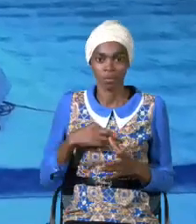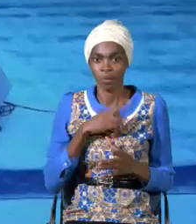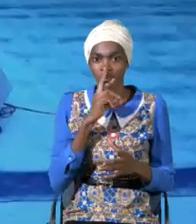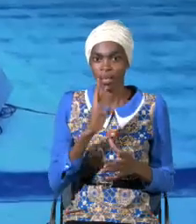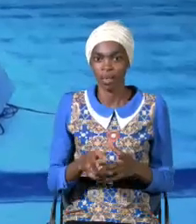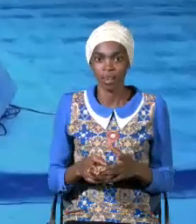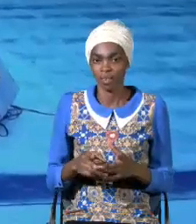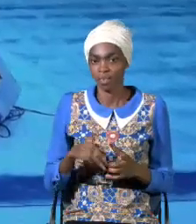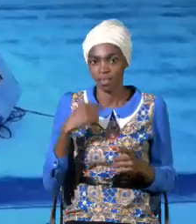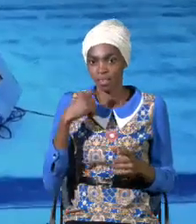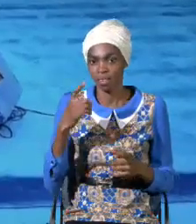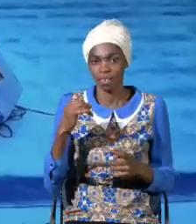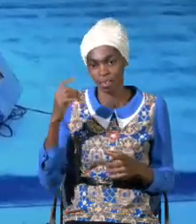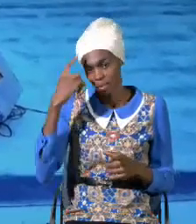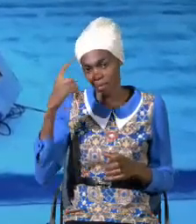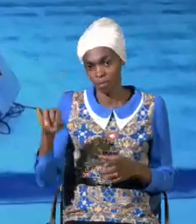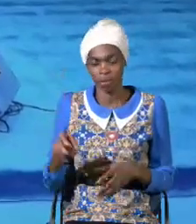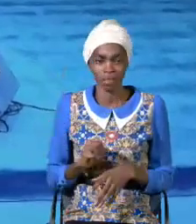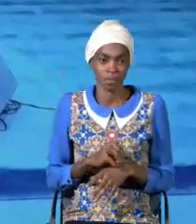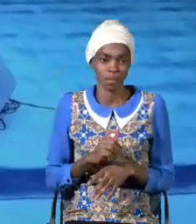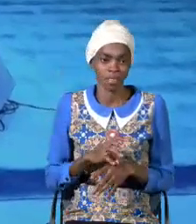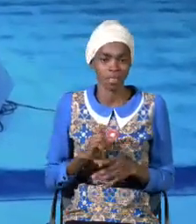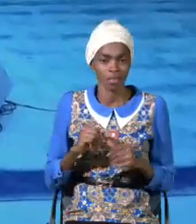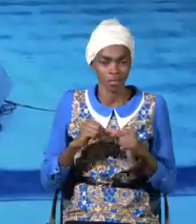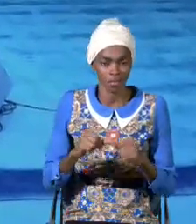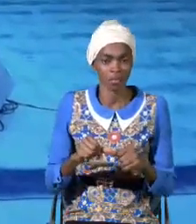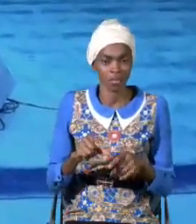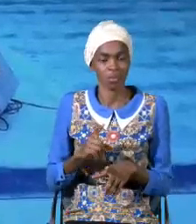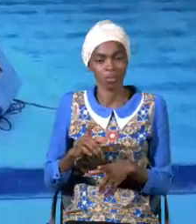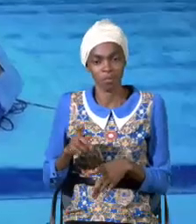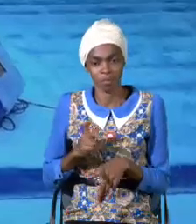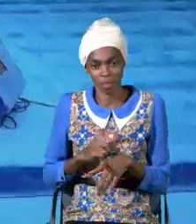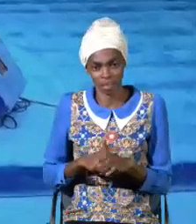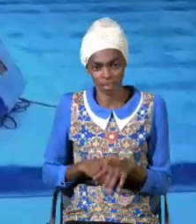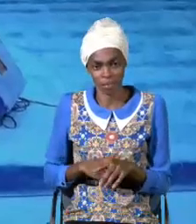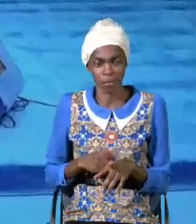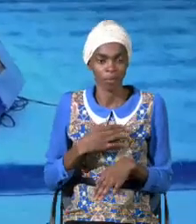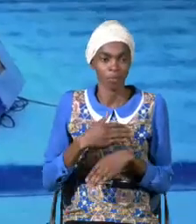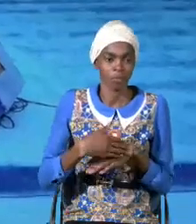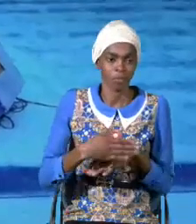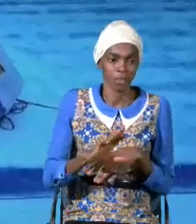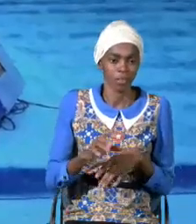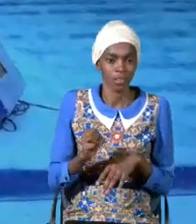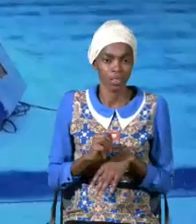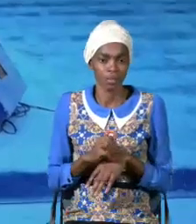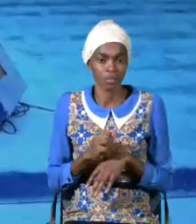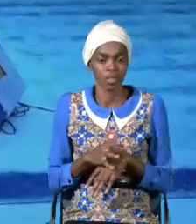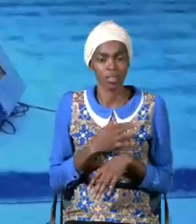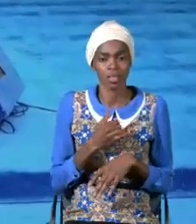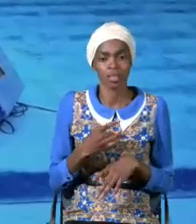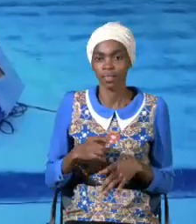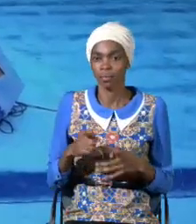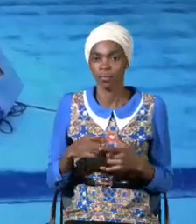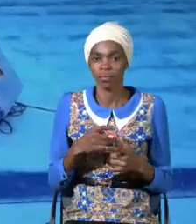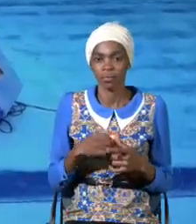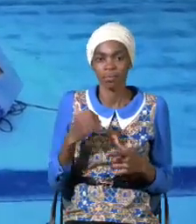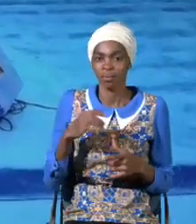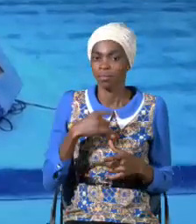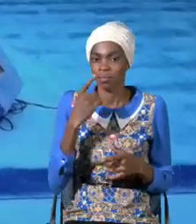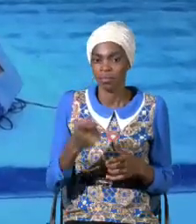message. They kept on playing their football. Then I finished the message. And then I said,